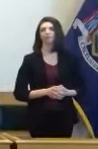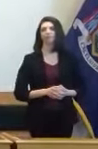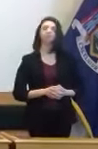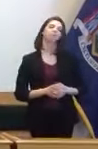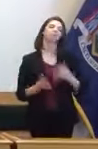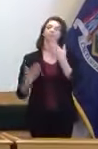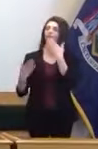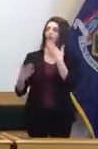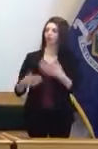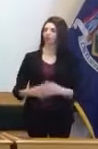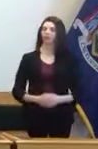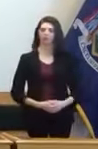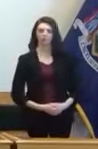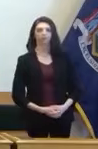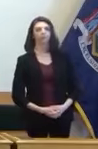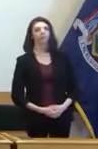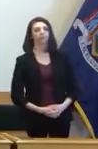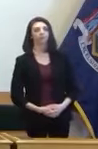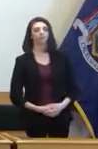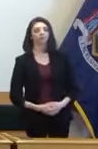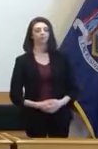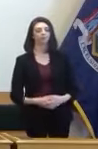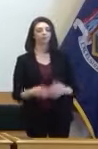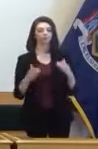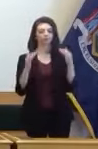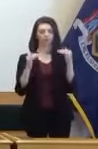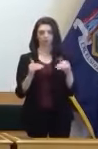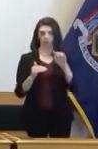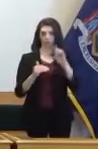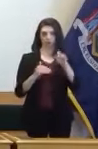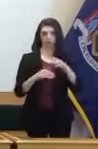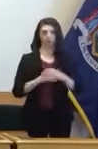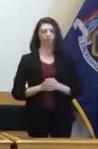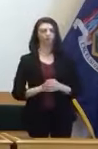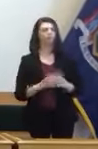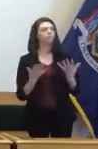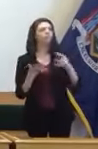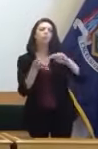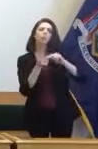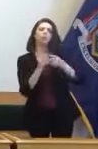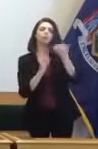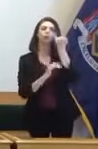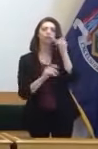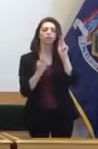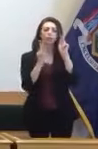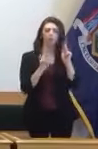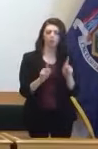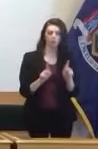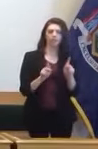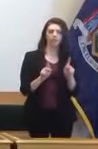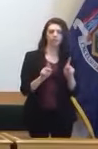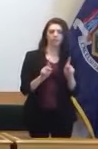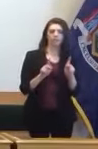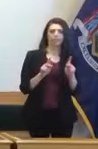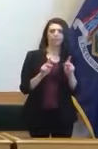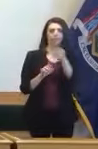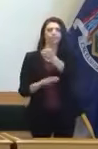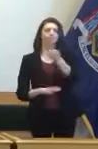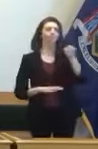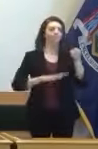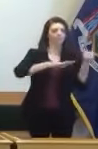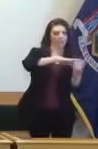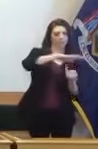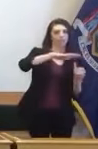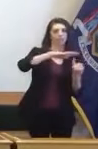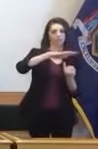Thank you. Another question that has come in is, what does it mean when someone is under isolation? I would refer this